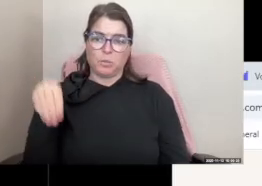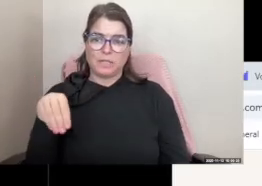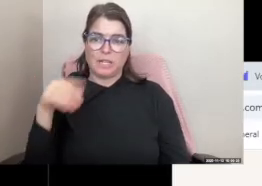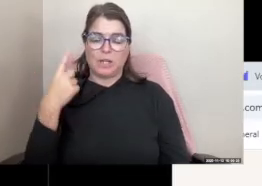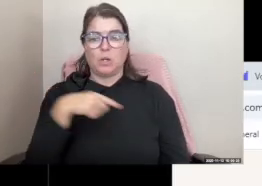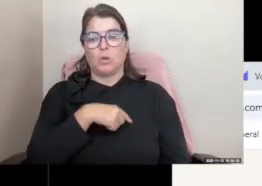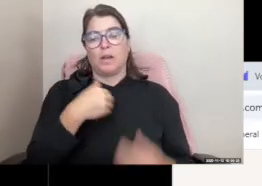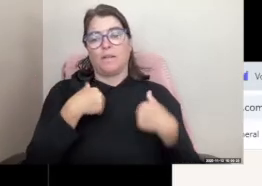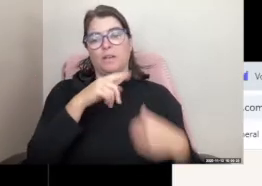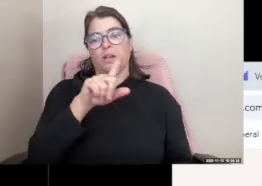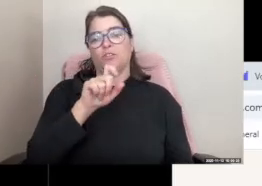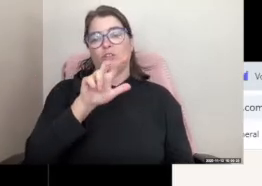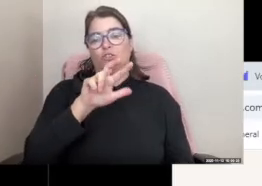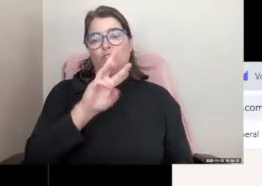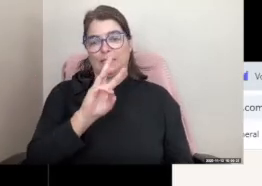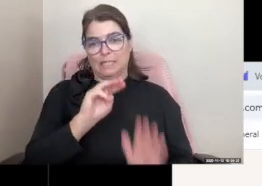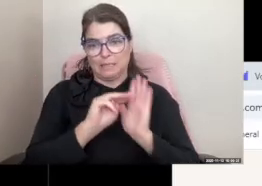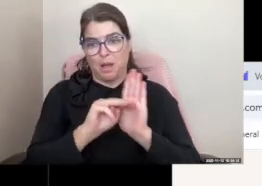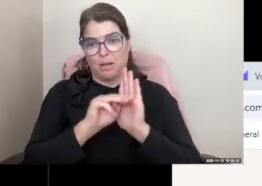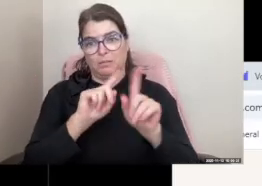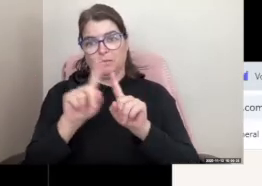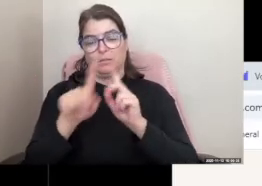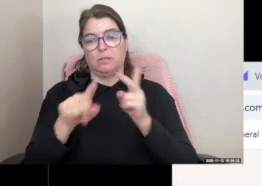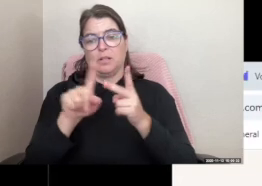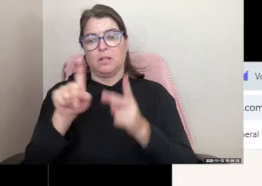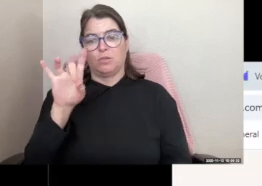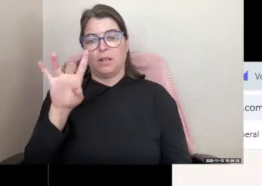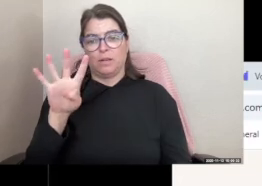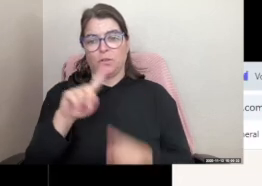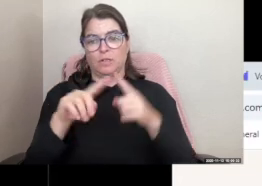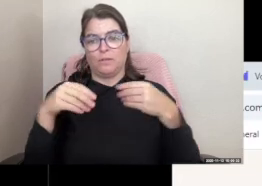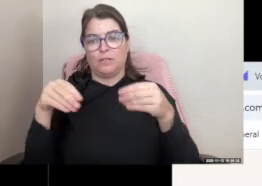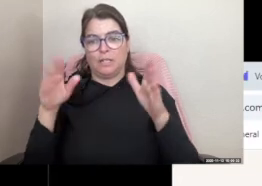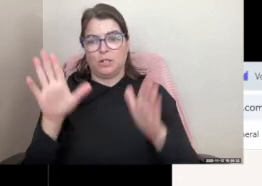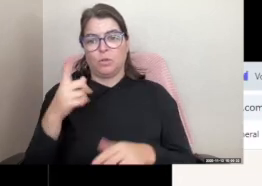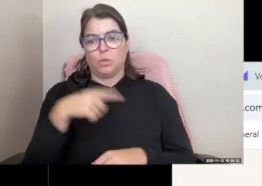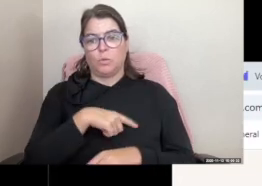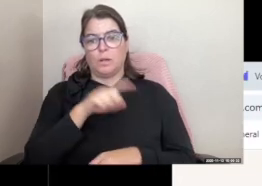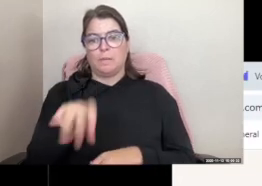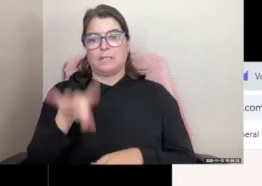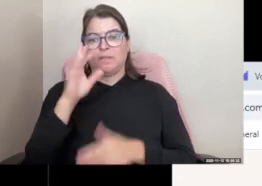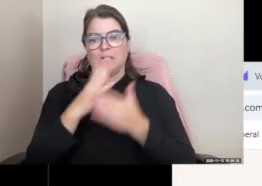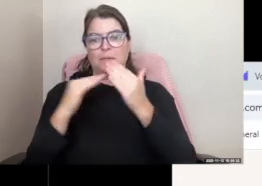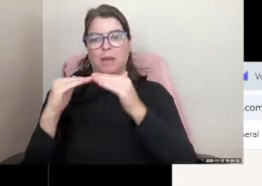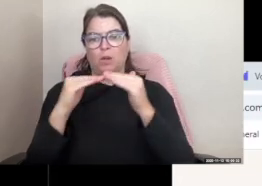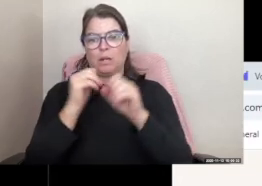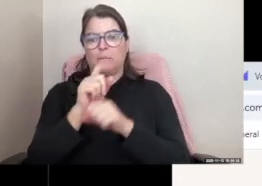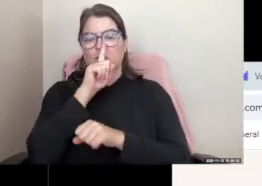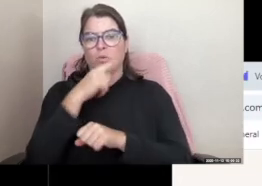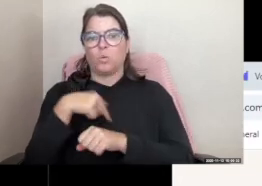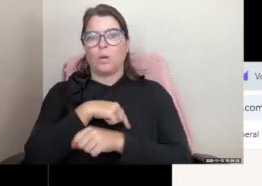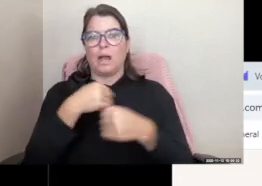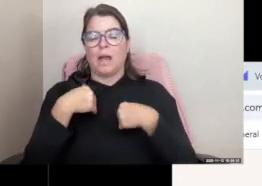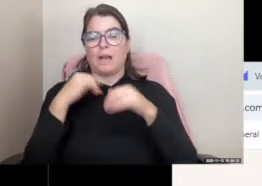OEMs in each, the bus category and the truck category. So we've got a long ways to go. 50% of the OEMs in the program have